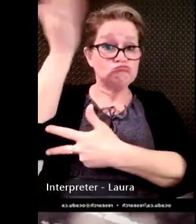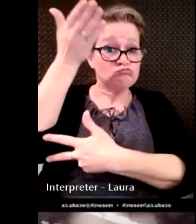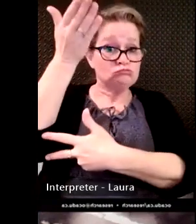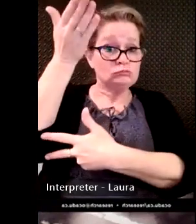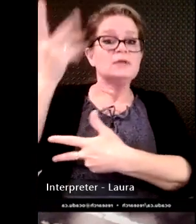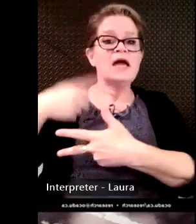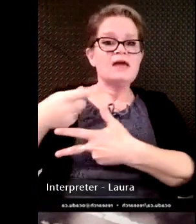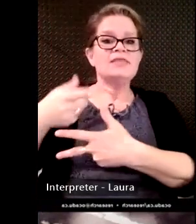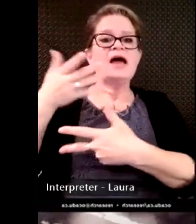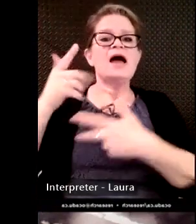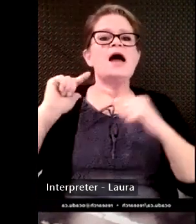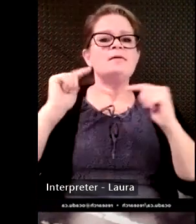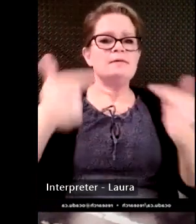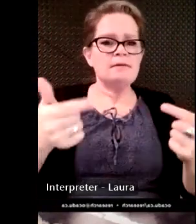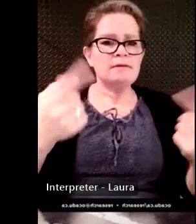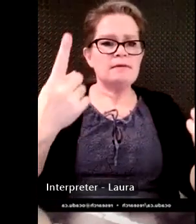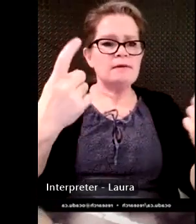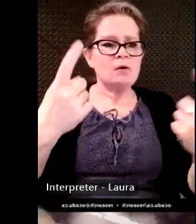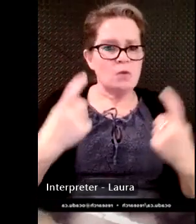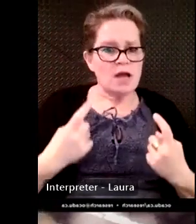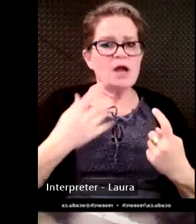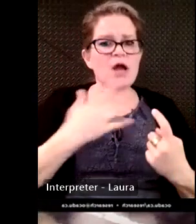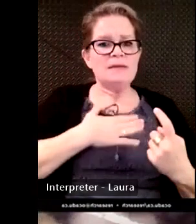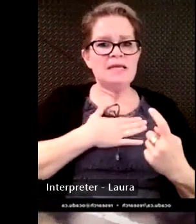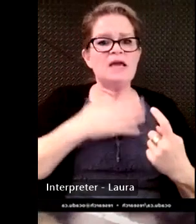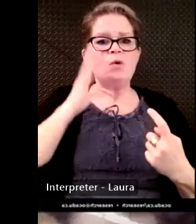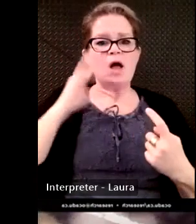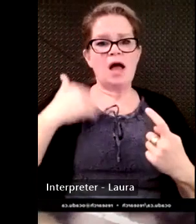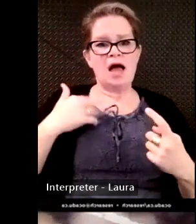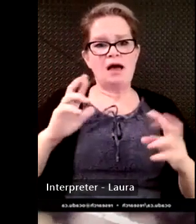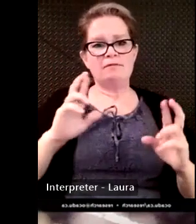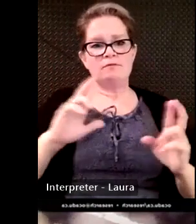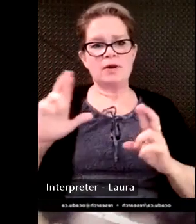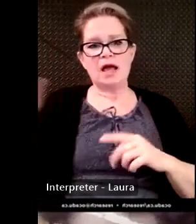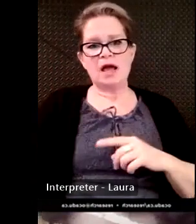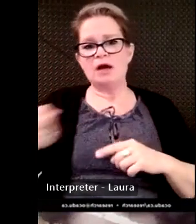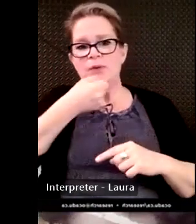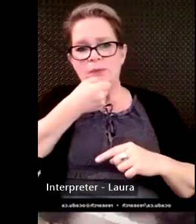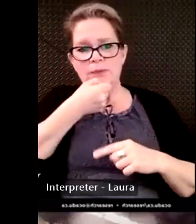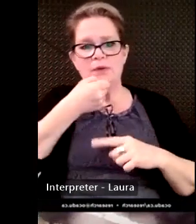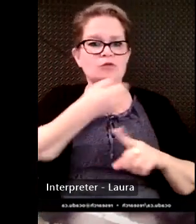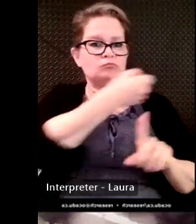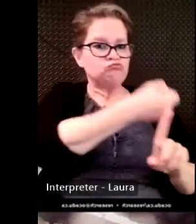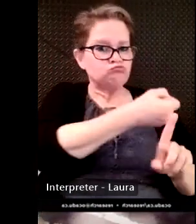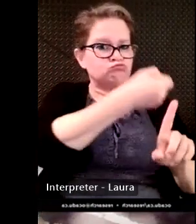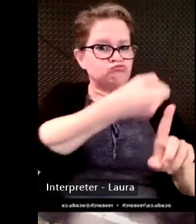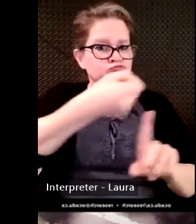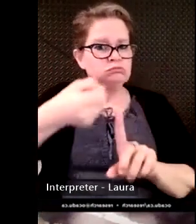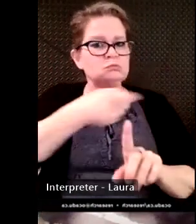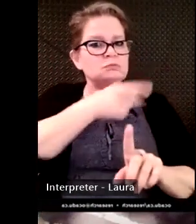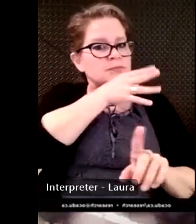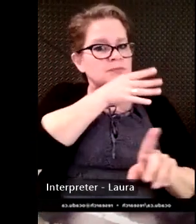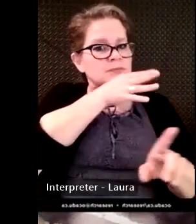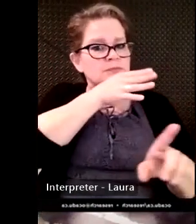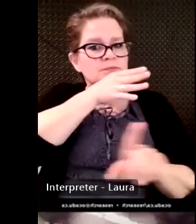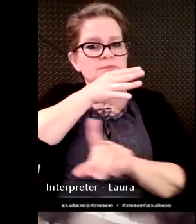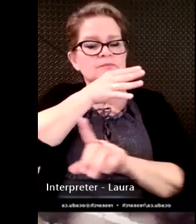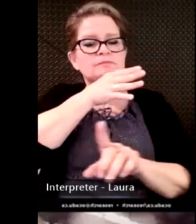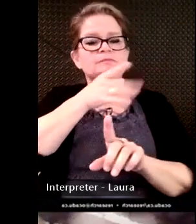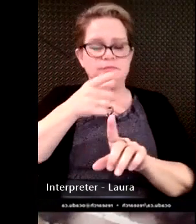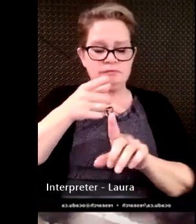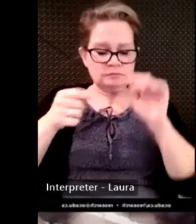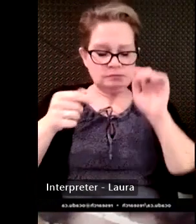Pam has a request that all speakers and presenters use visual descriptions of slides and self, okay? In terms